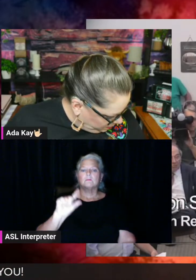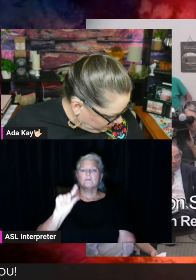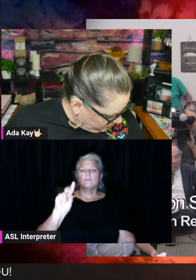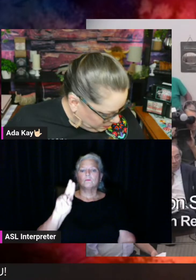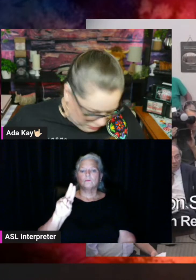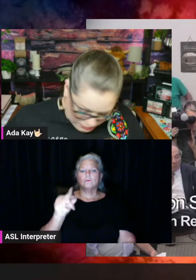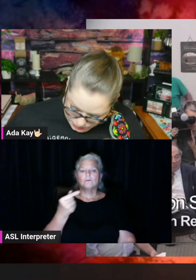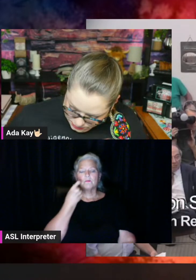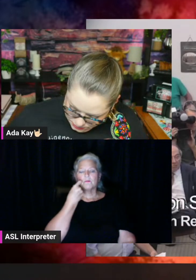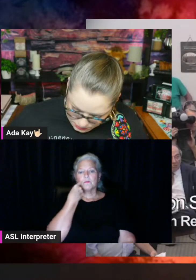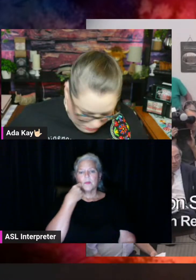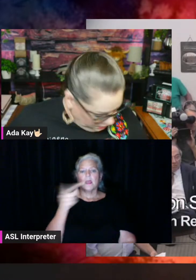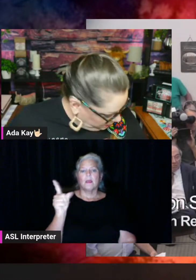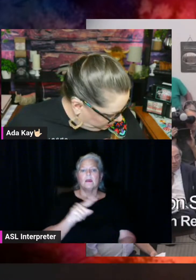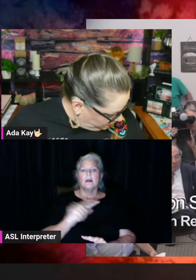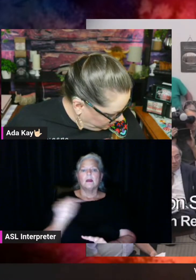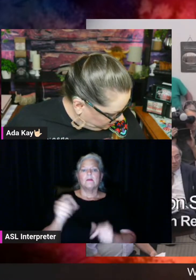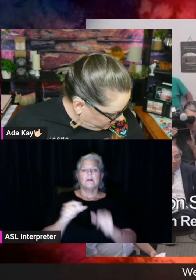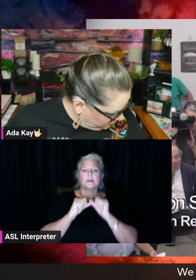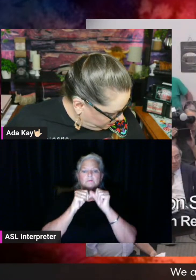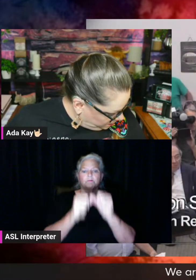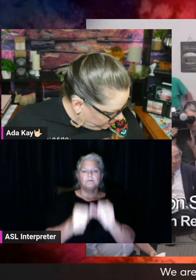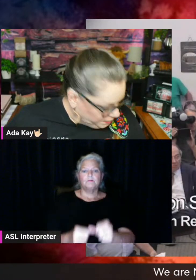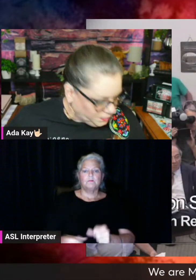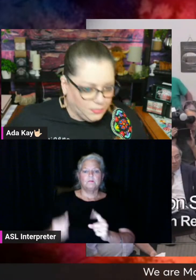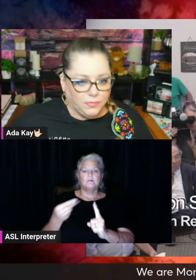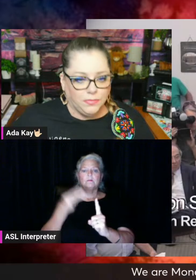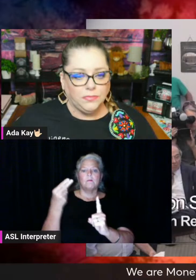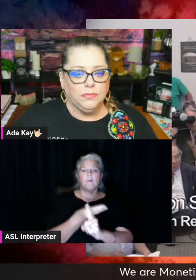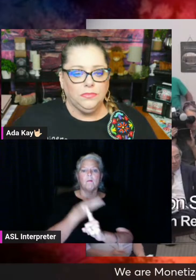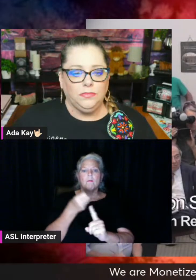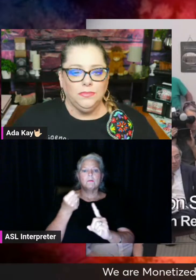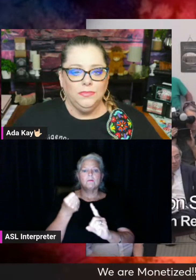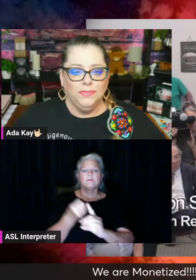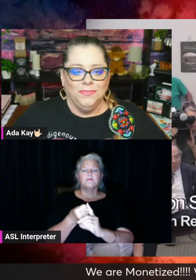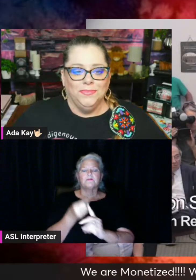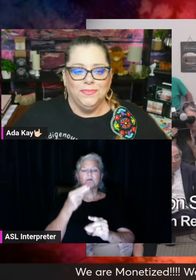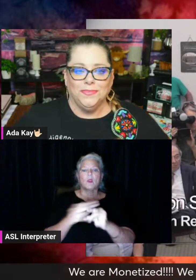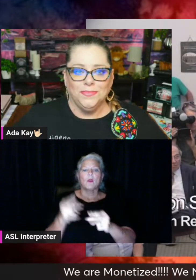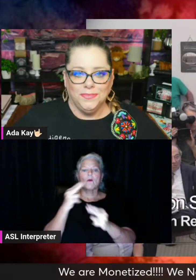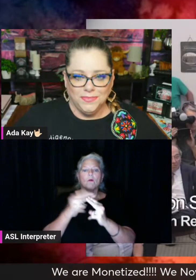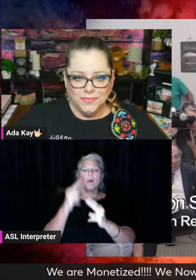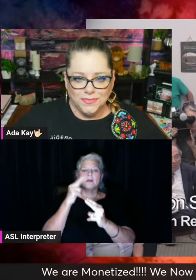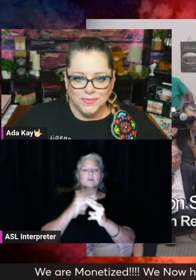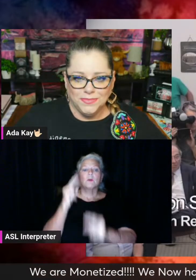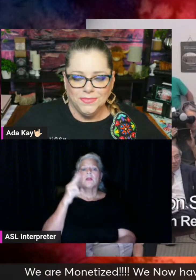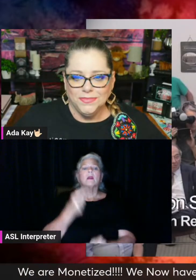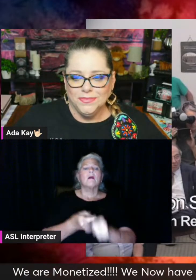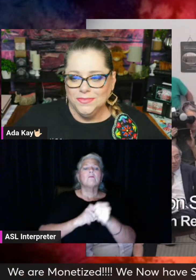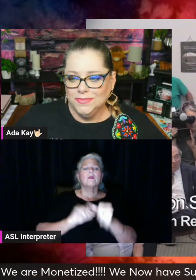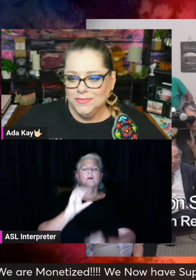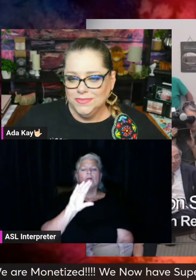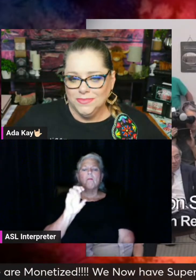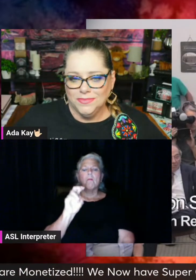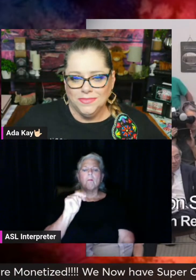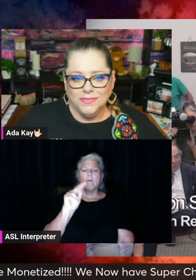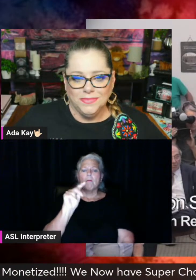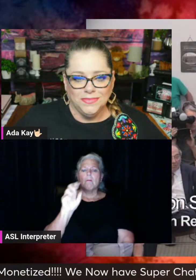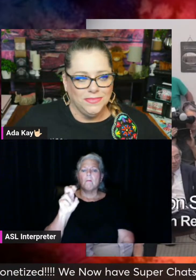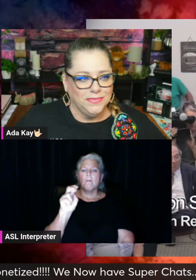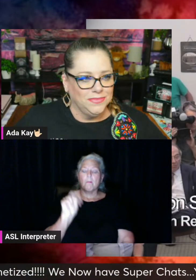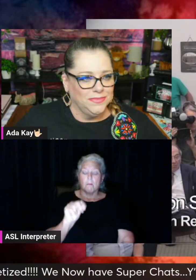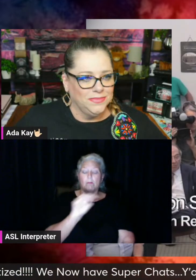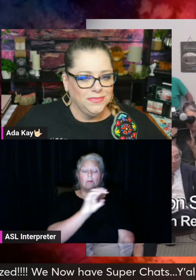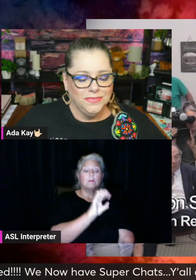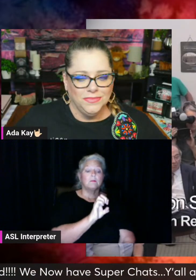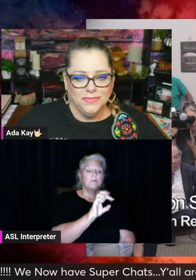ongoing harassment from Canton, including unjust fines, unwarranted visits from a sexual predator, Canton cop, Eric Wade, and